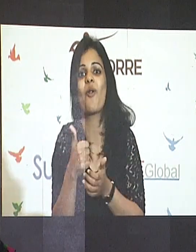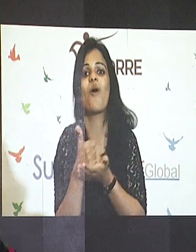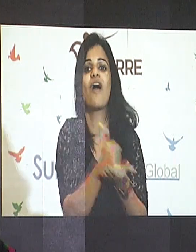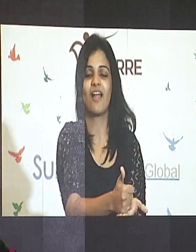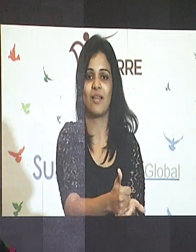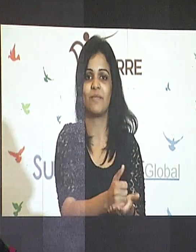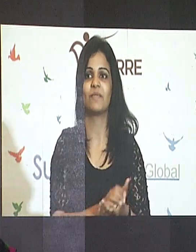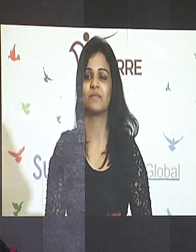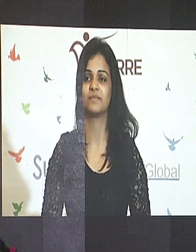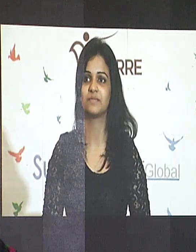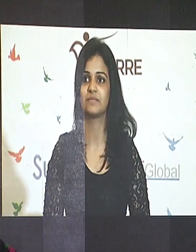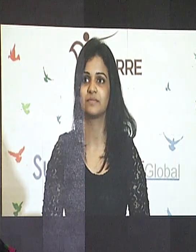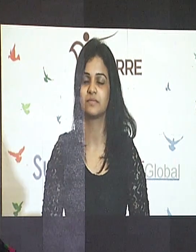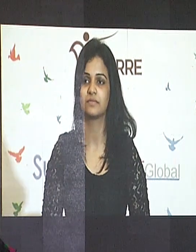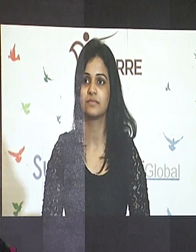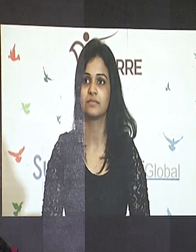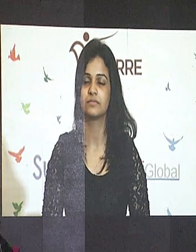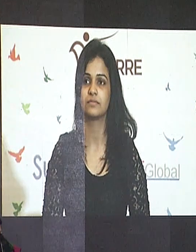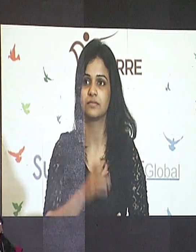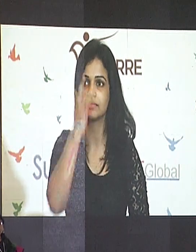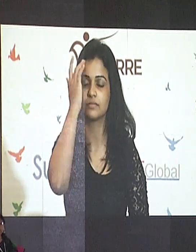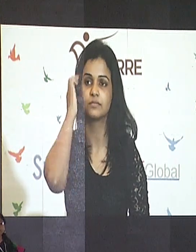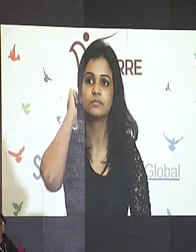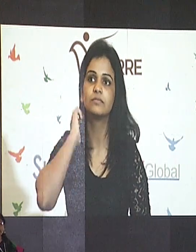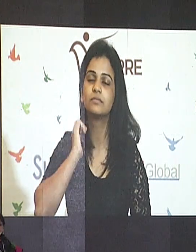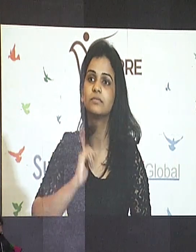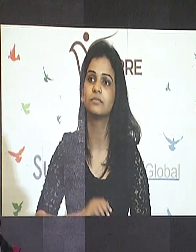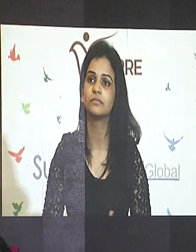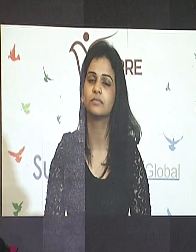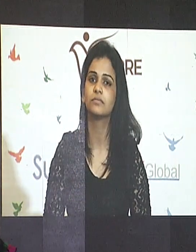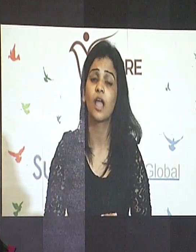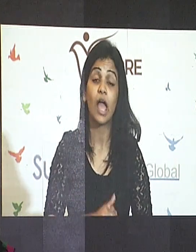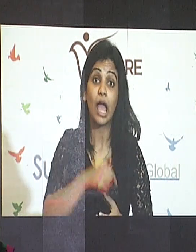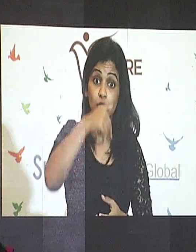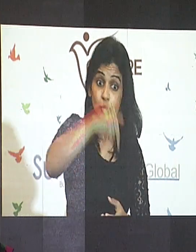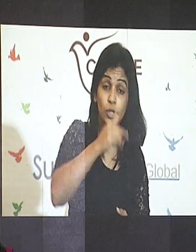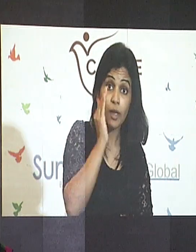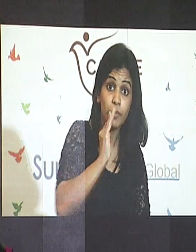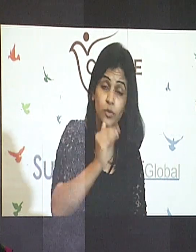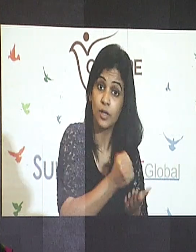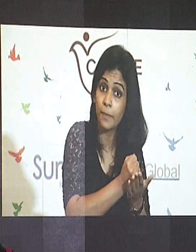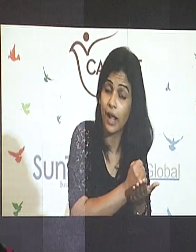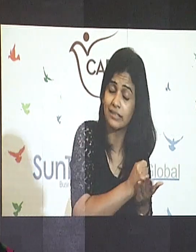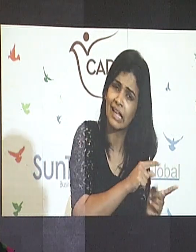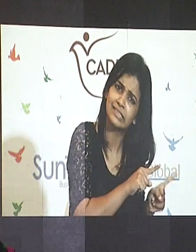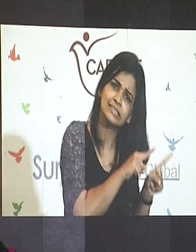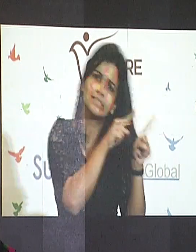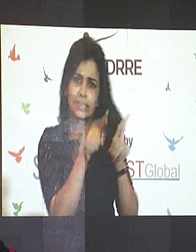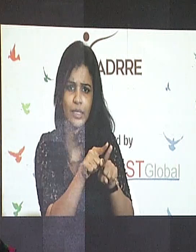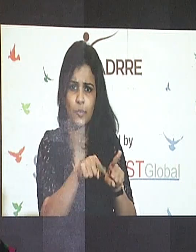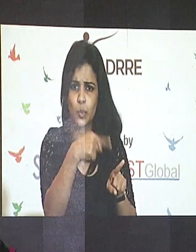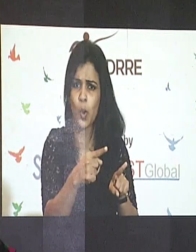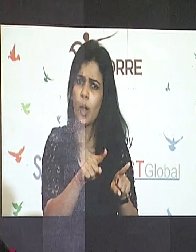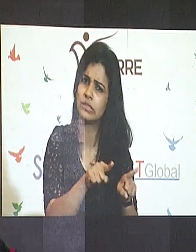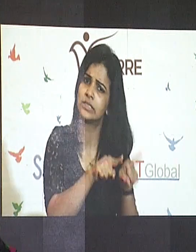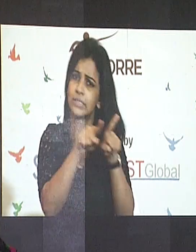Protocol mandates same chronological order of music every day. In order is changed,